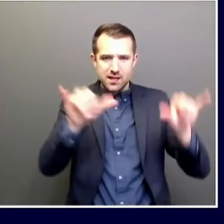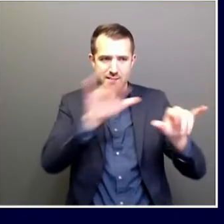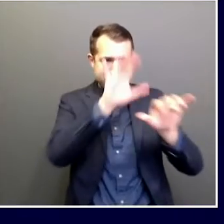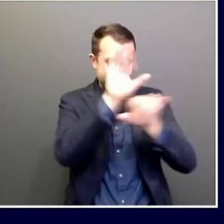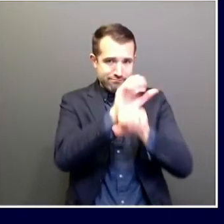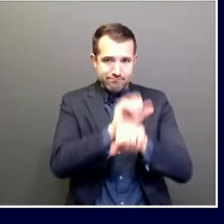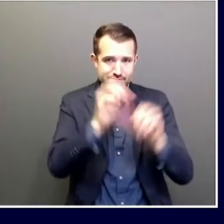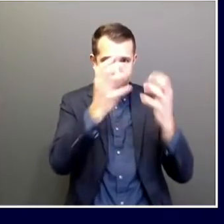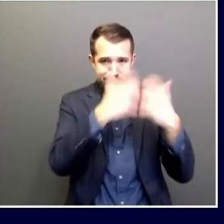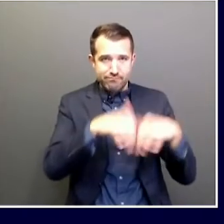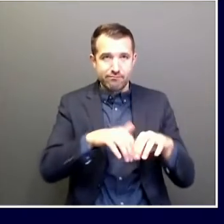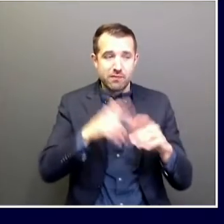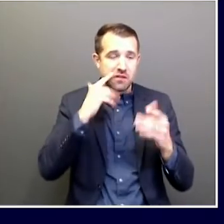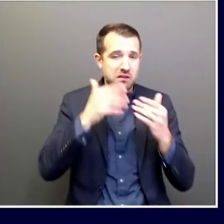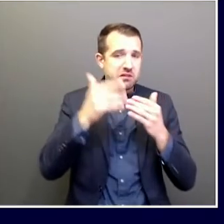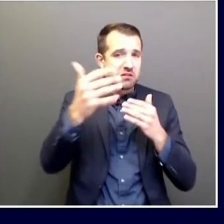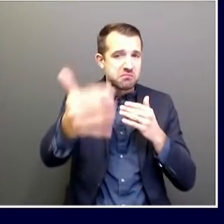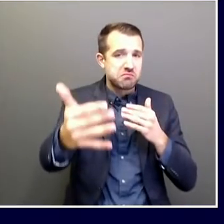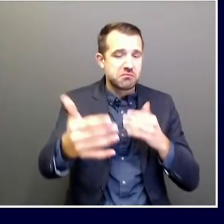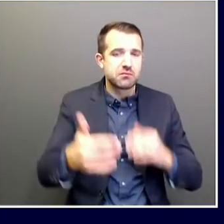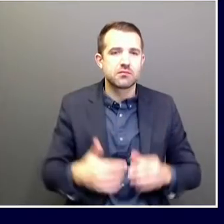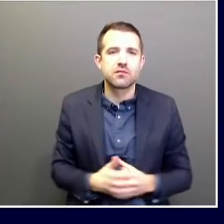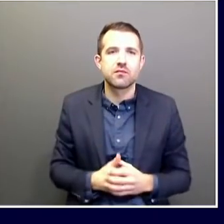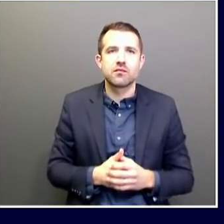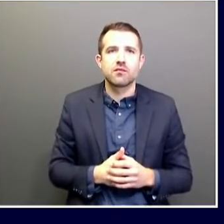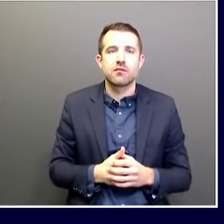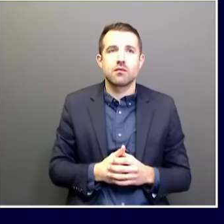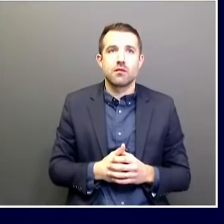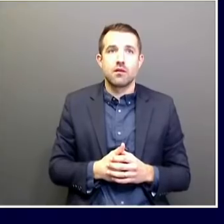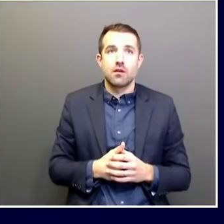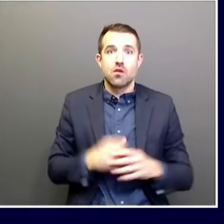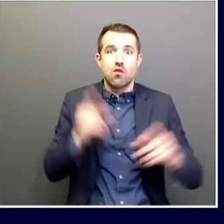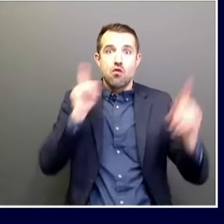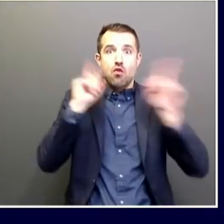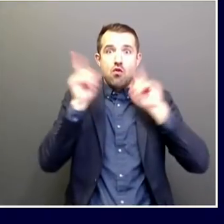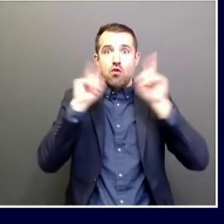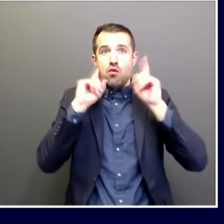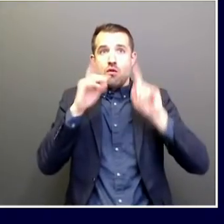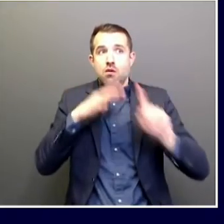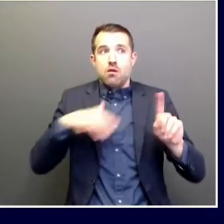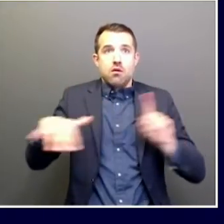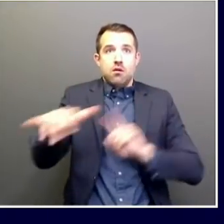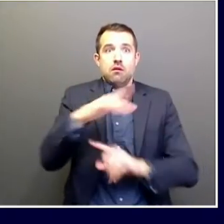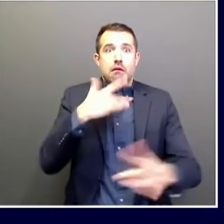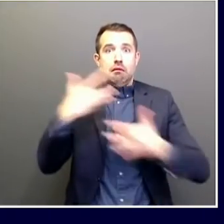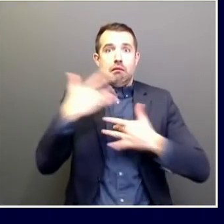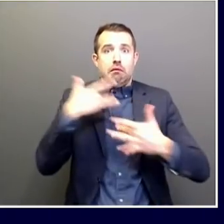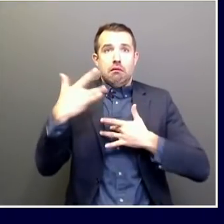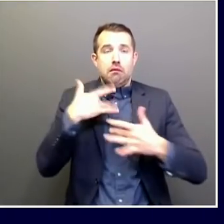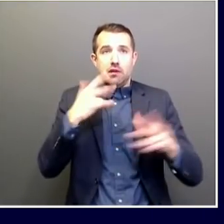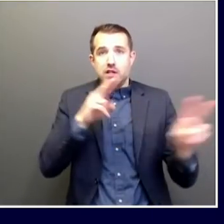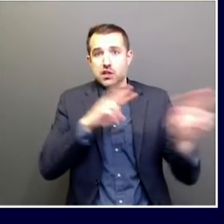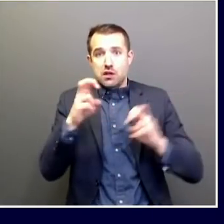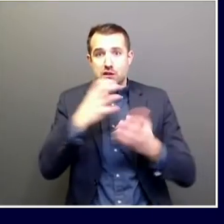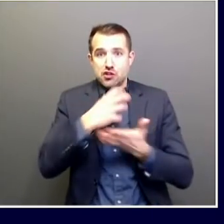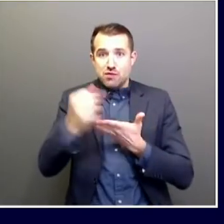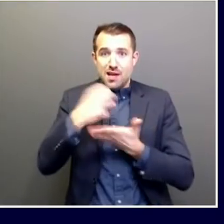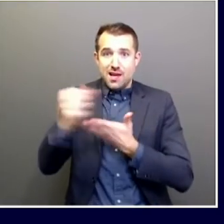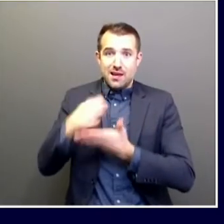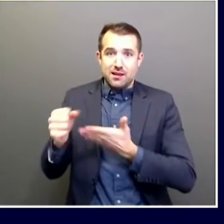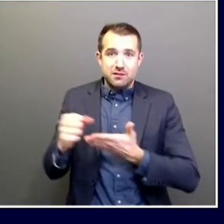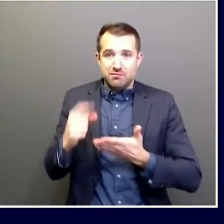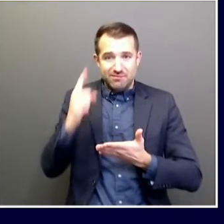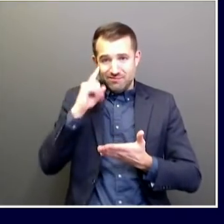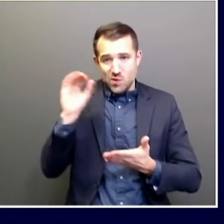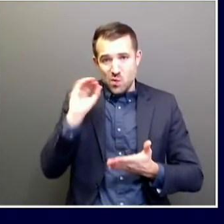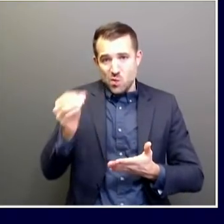heard systematically across the state that there are concerns or problems either with supply or capacity.